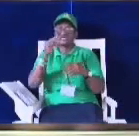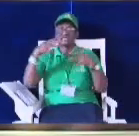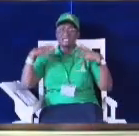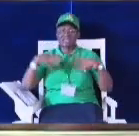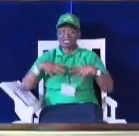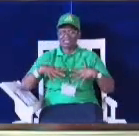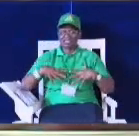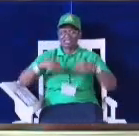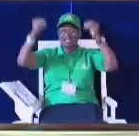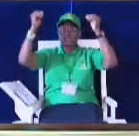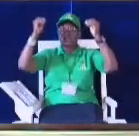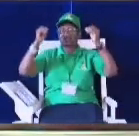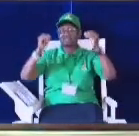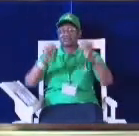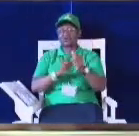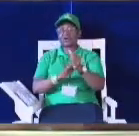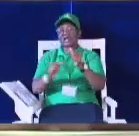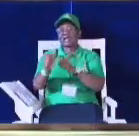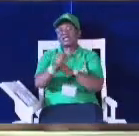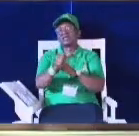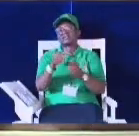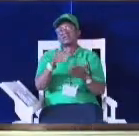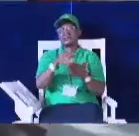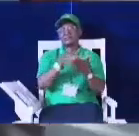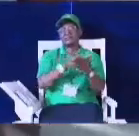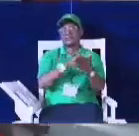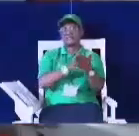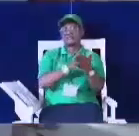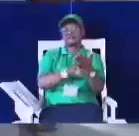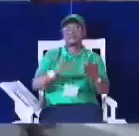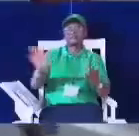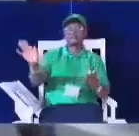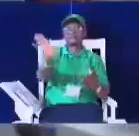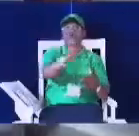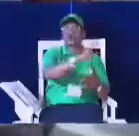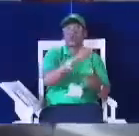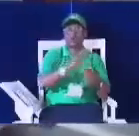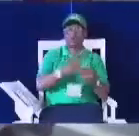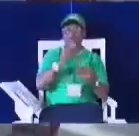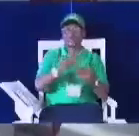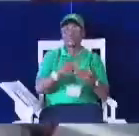Go ahead, just mention your name, call on the Almighty God.